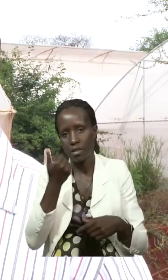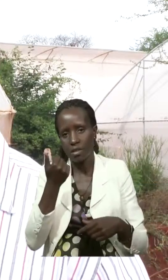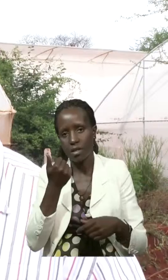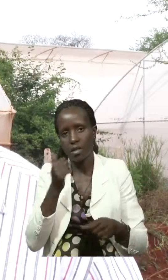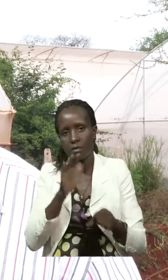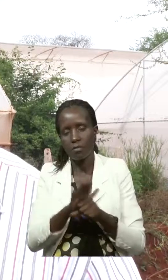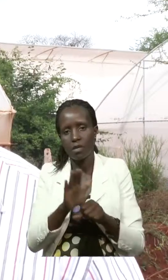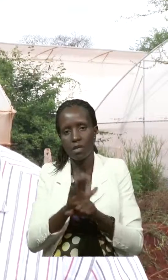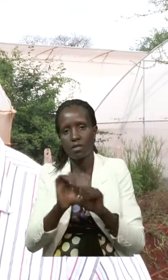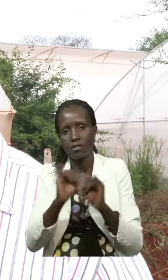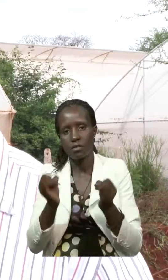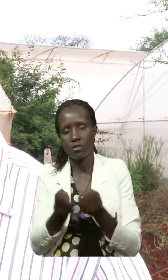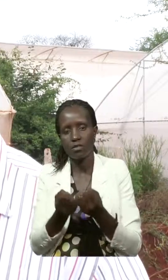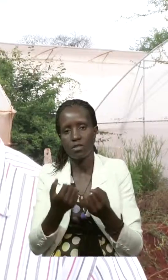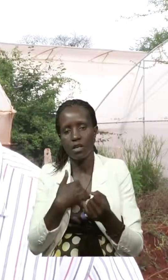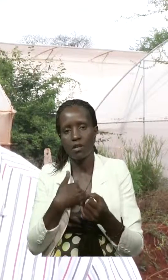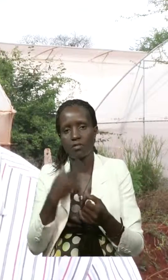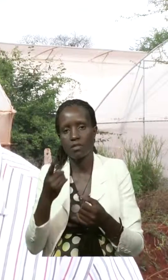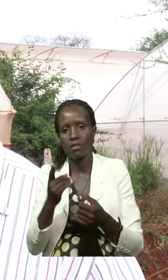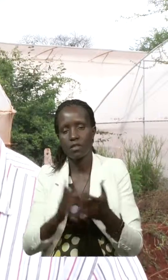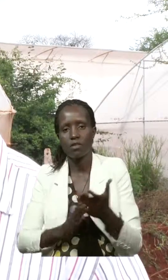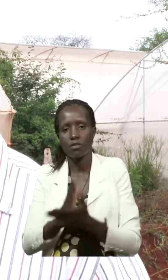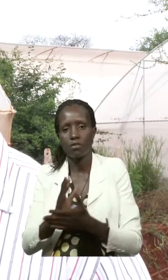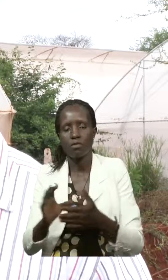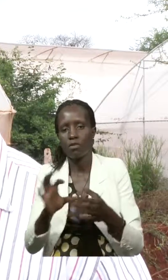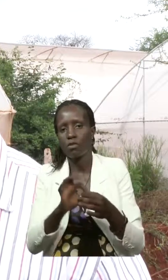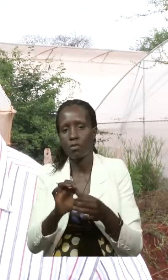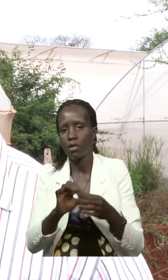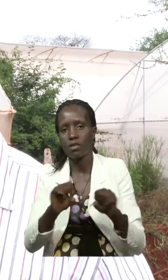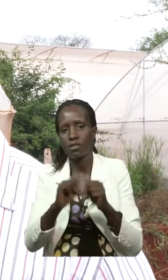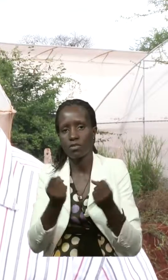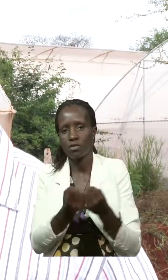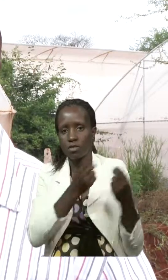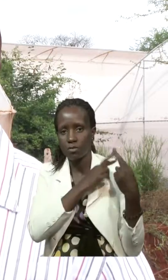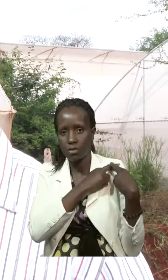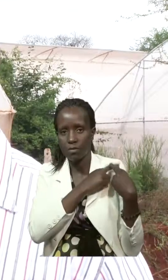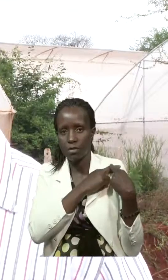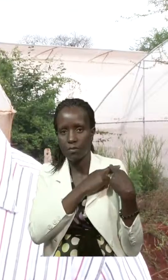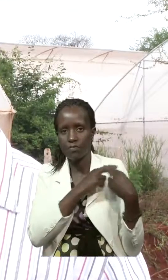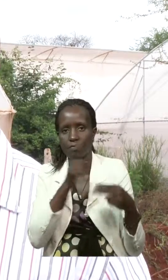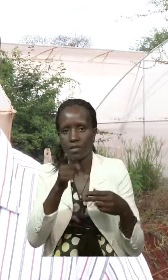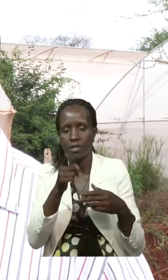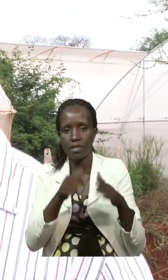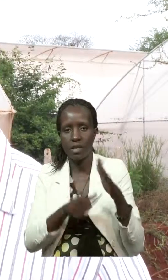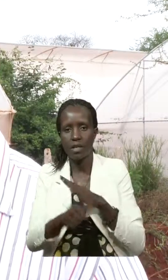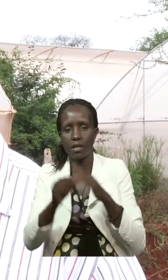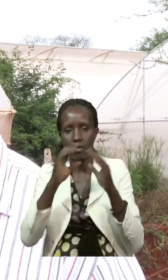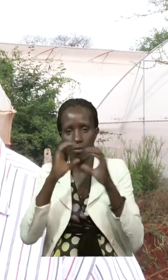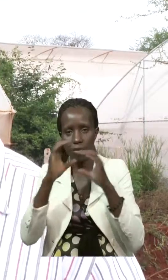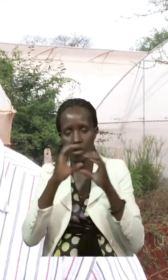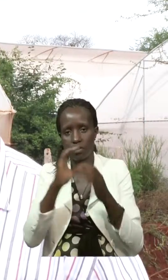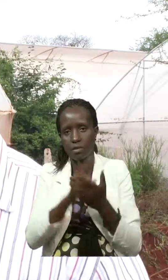most institutions do this through what we call corporate social responsibility, and this is one of the components that falls under the